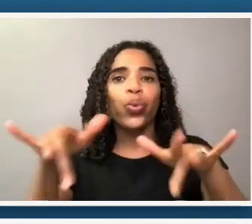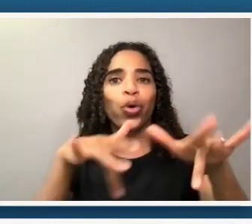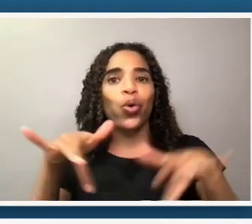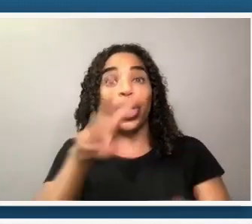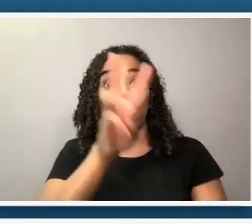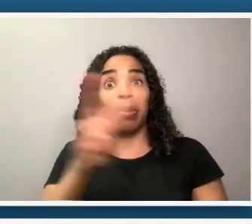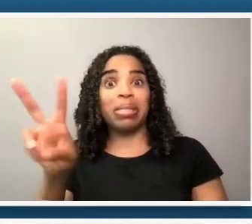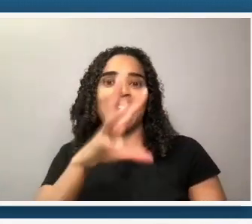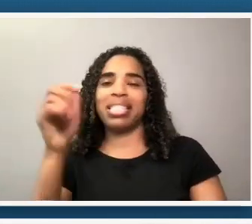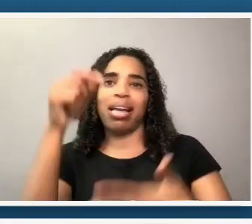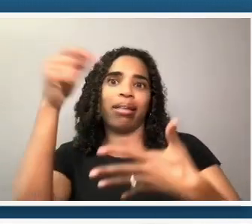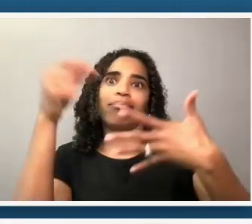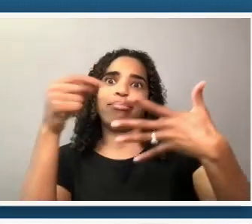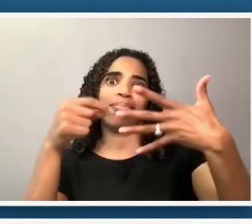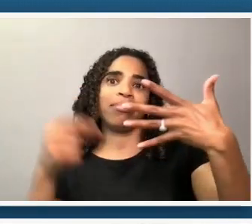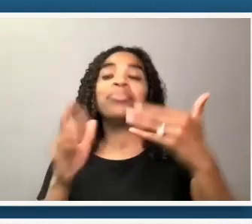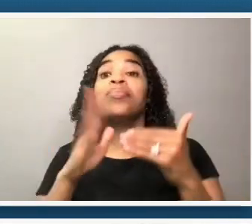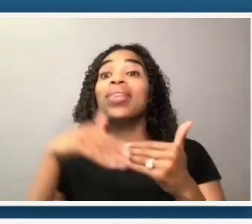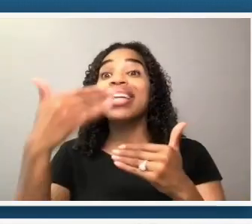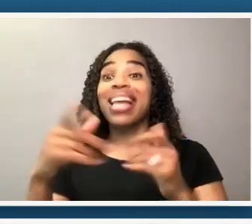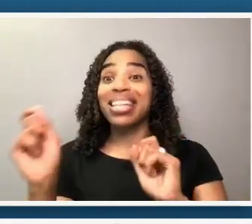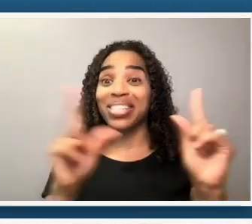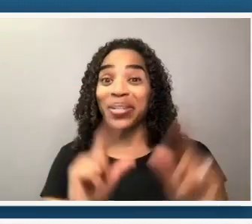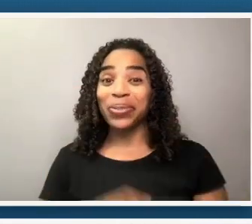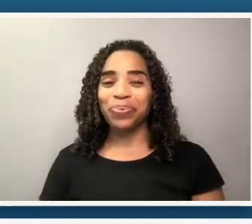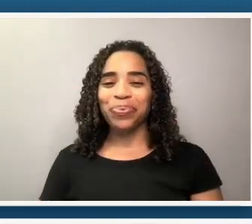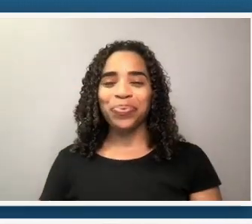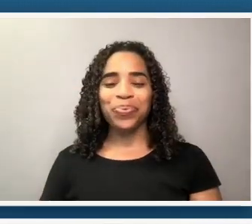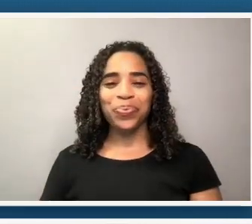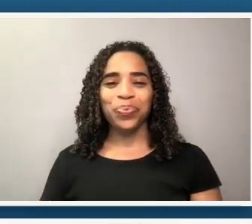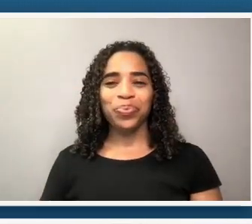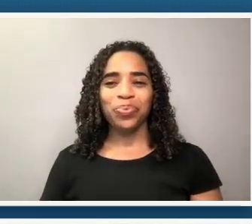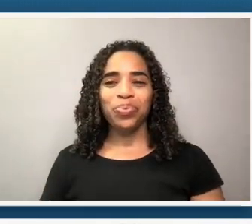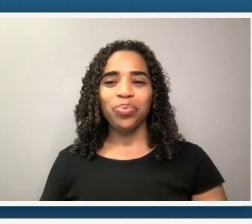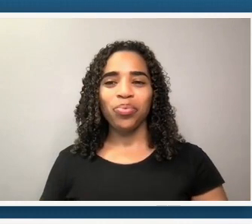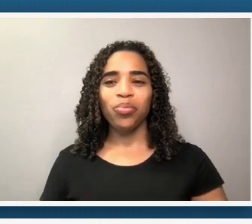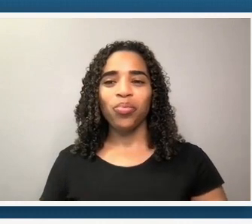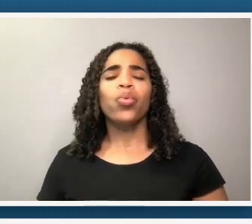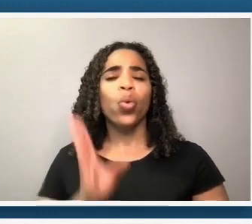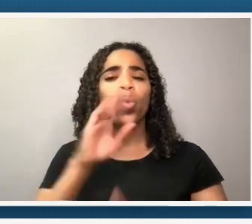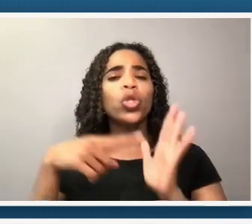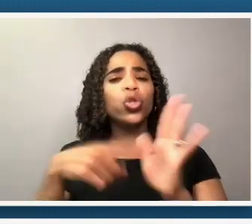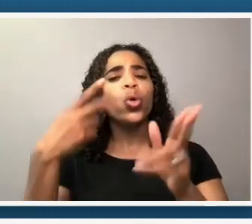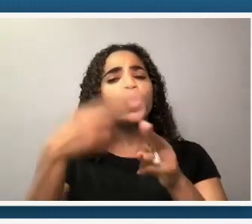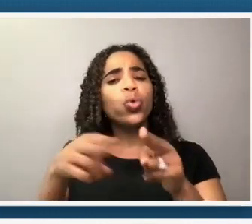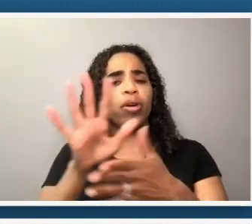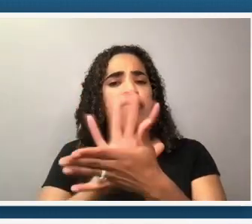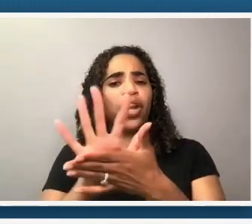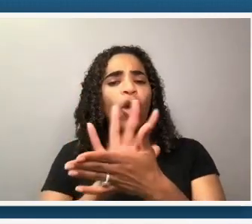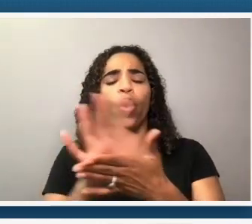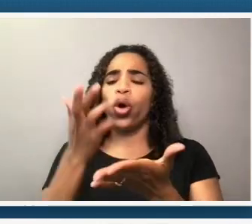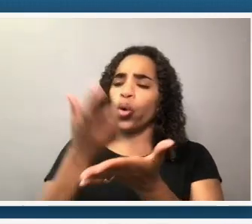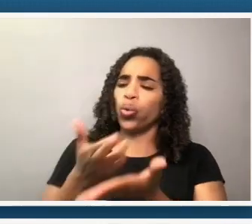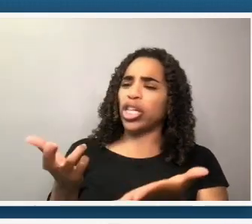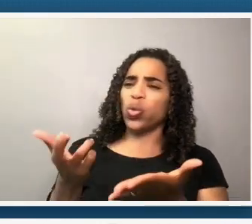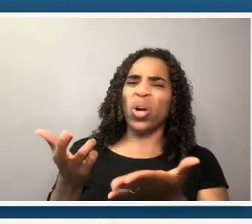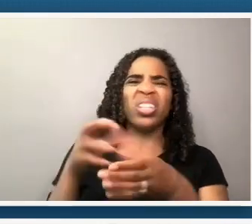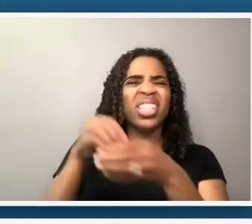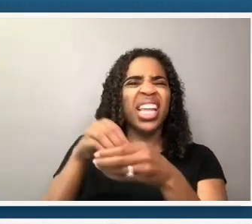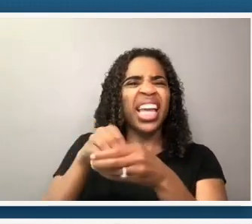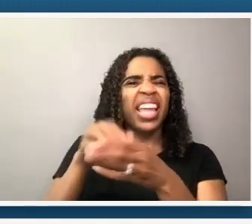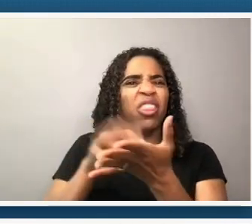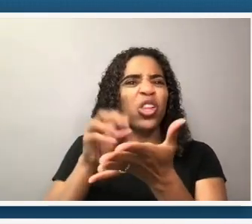more. On the next slide, we're going to see with a short video an example of what a resource in the Learning Lab looks